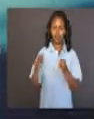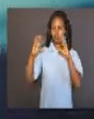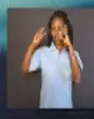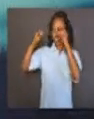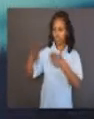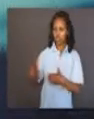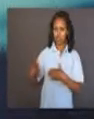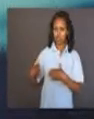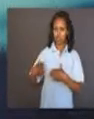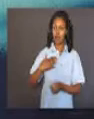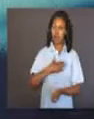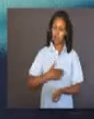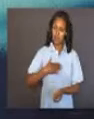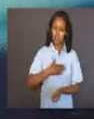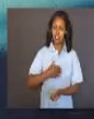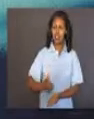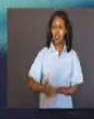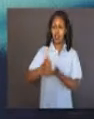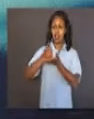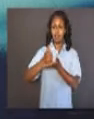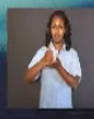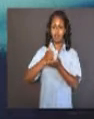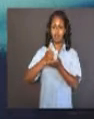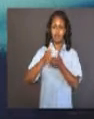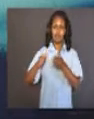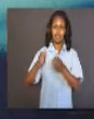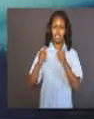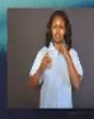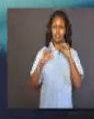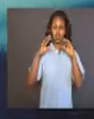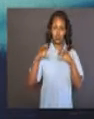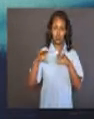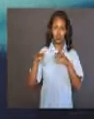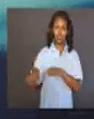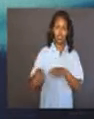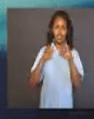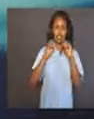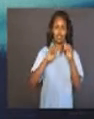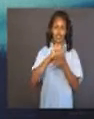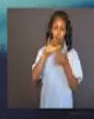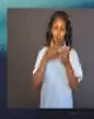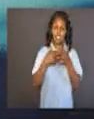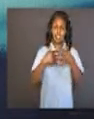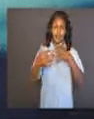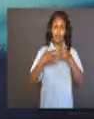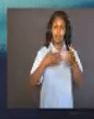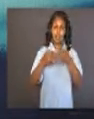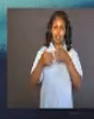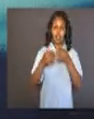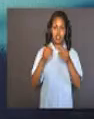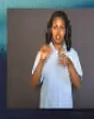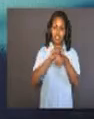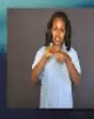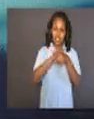Teacher, please help the students complete a simple